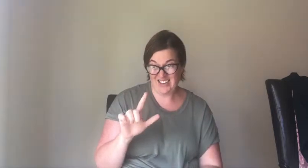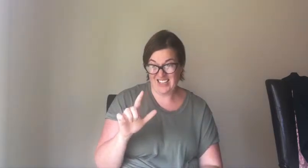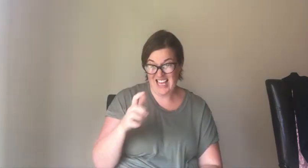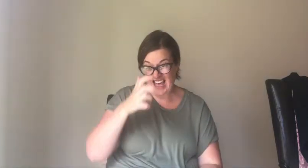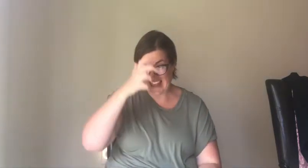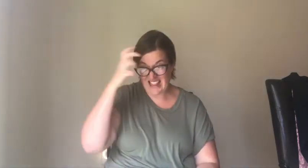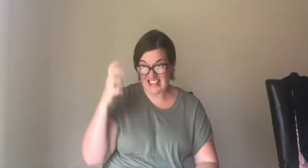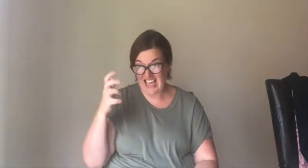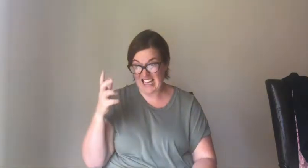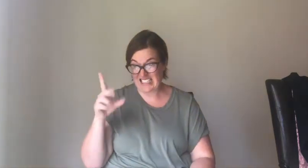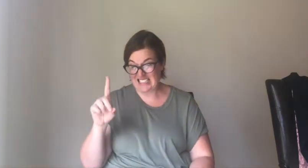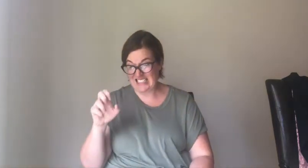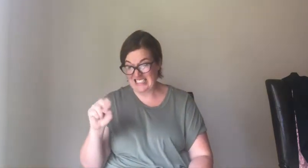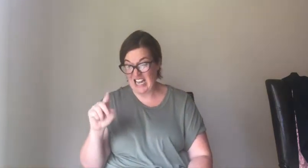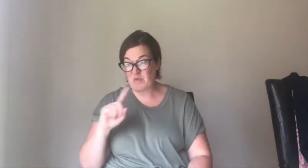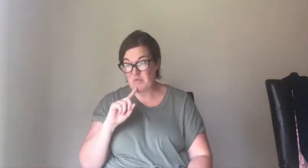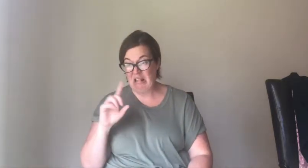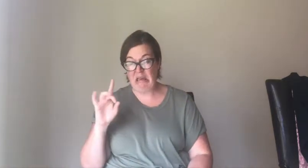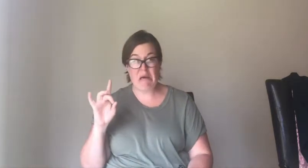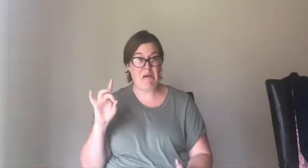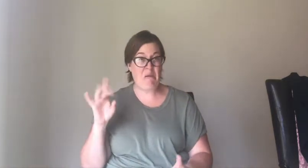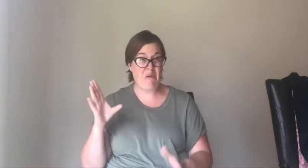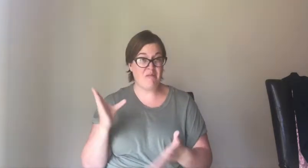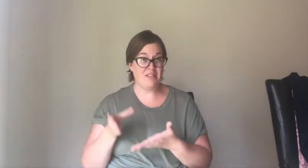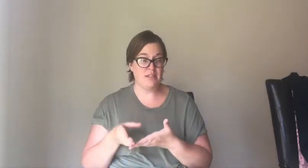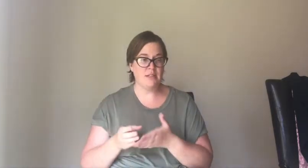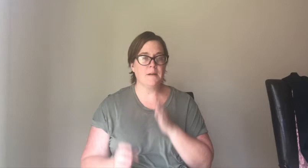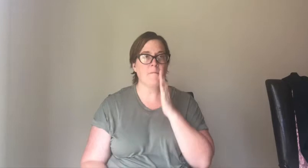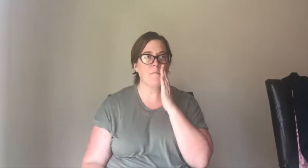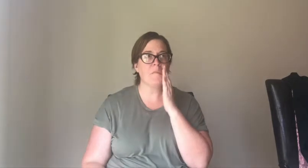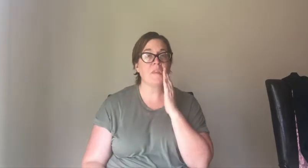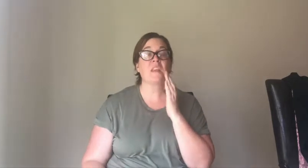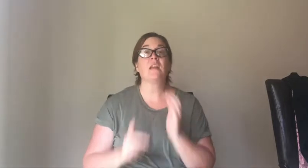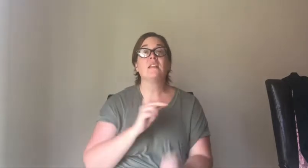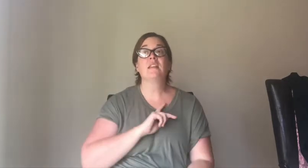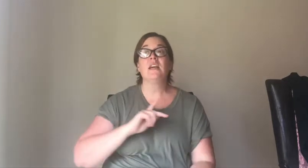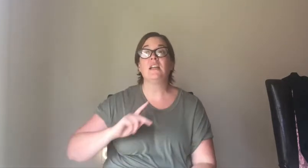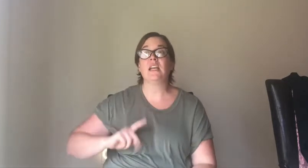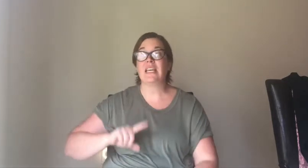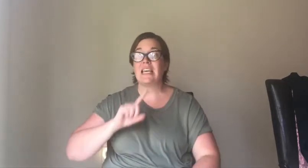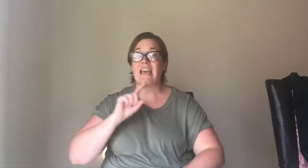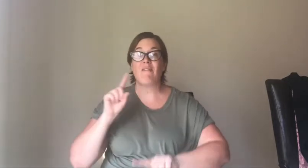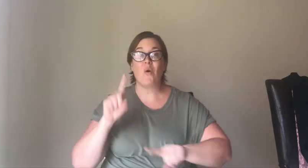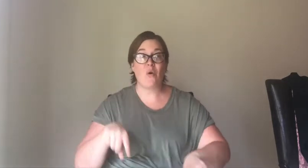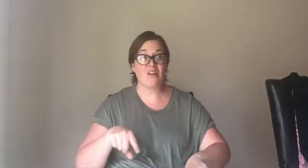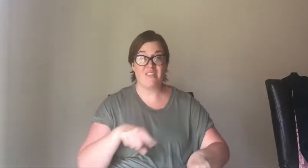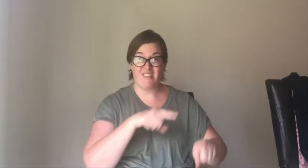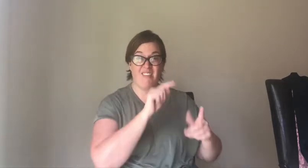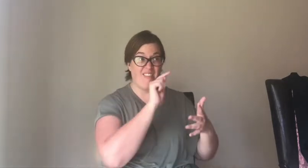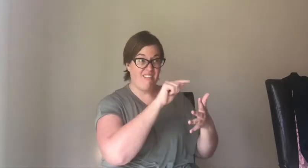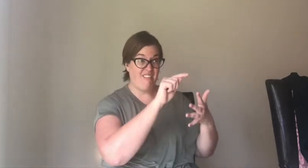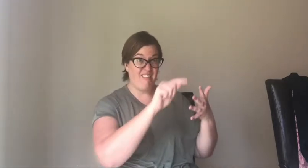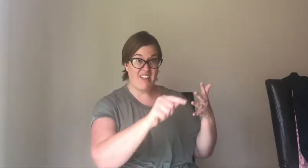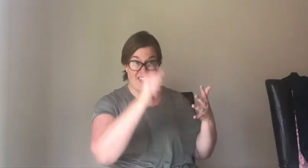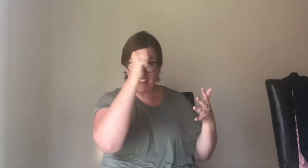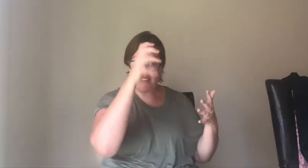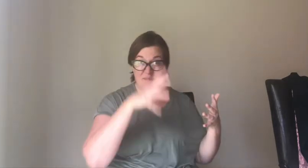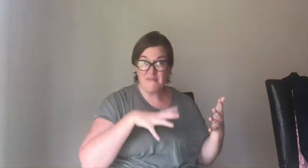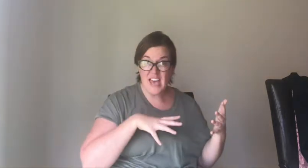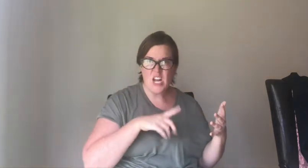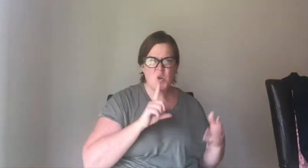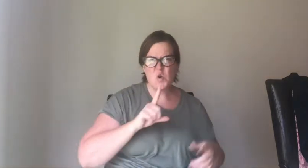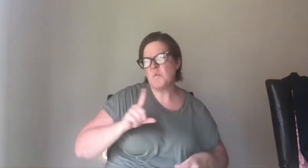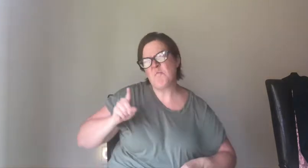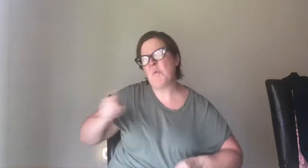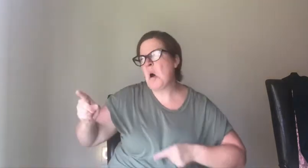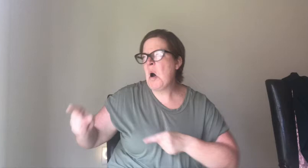it's not. In fact, to be honest with you, I had totally forgotten how the story of Daniel in the lion's den ends until I was preparing